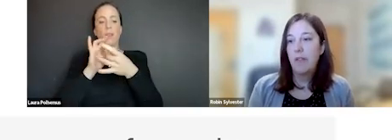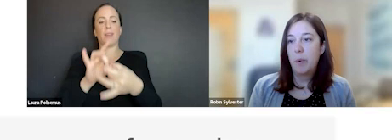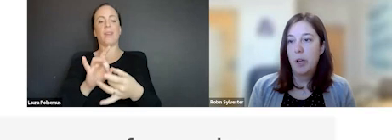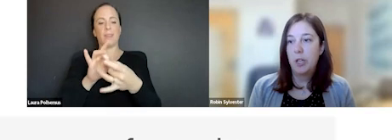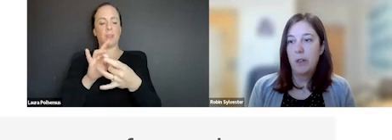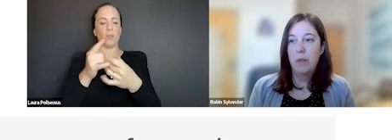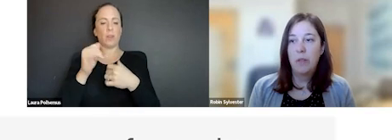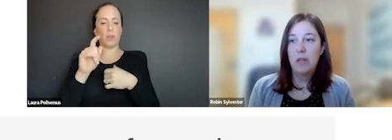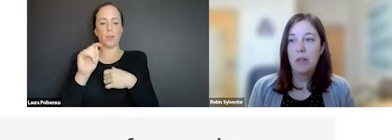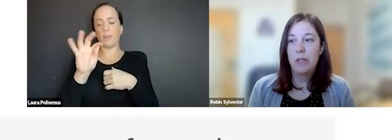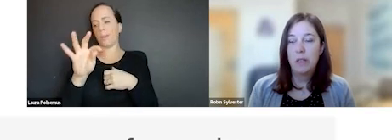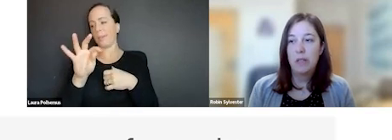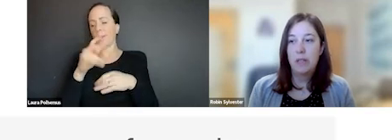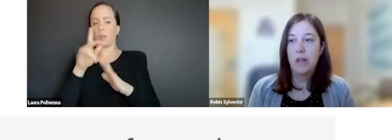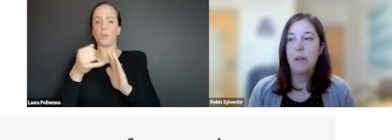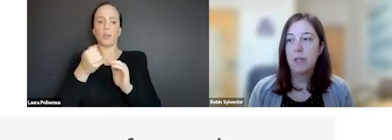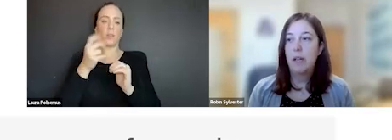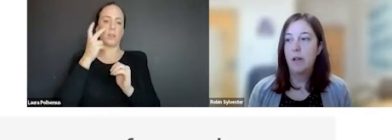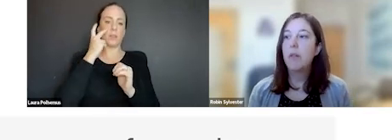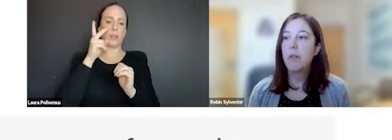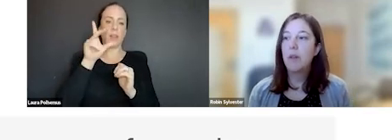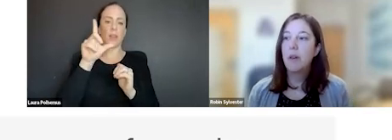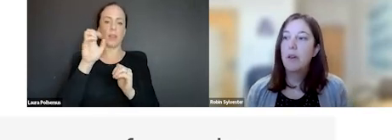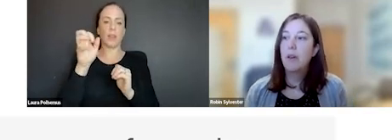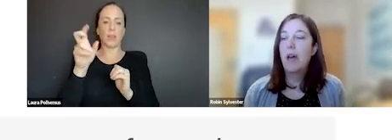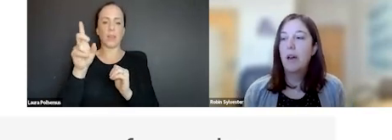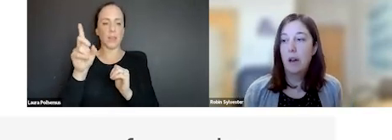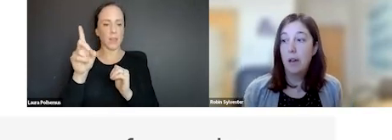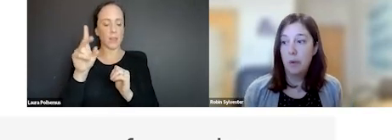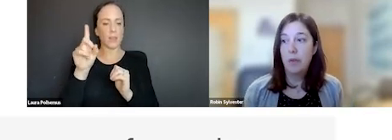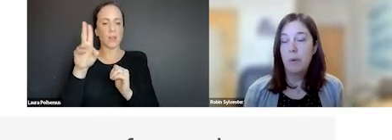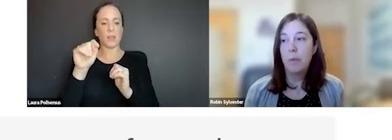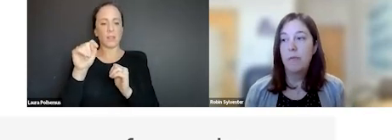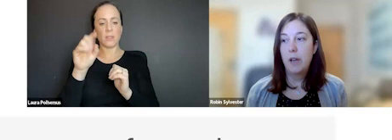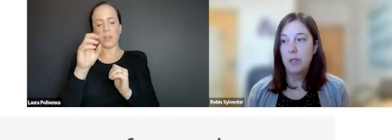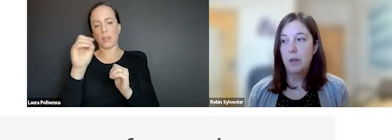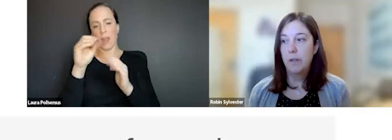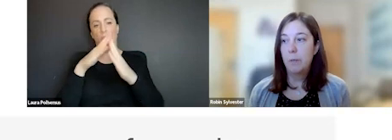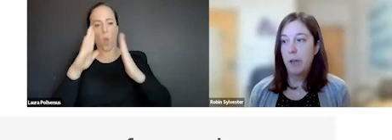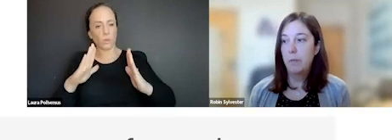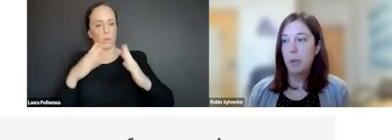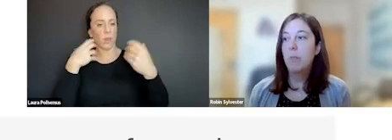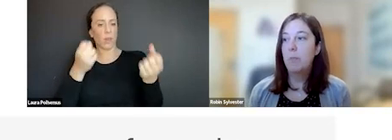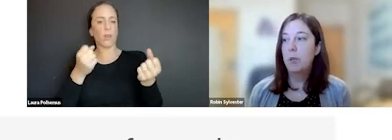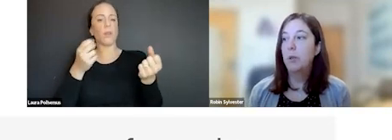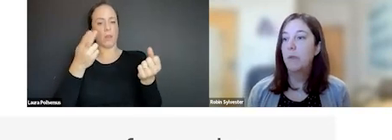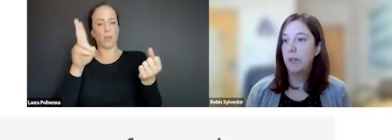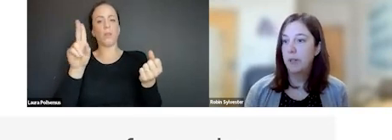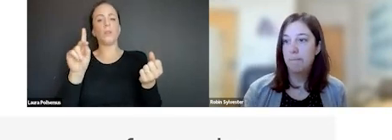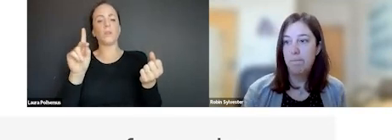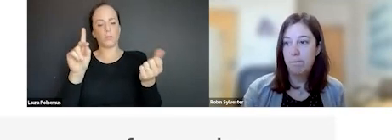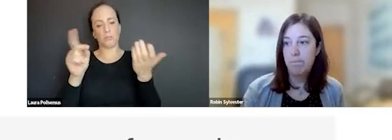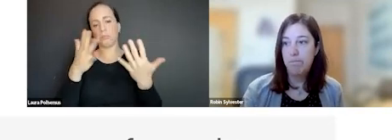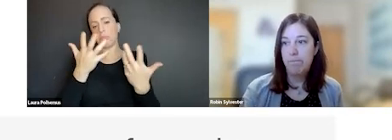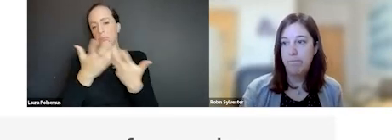example, if I have a project that looks at lead dust in housing and health, HUD, or the Department of Housing and Urban Development, might be a good